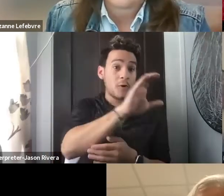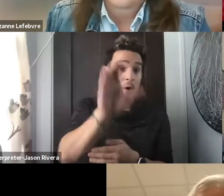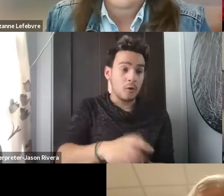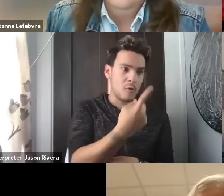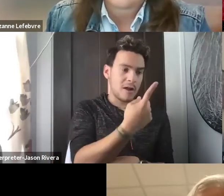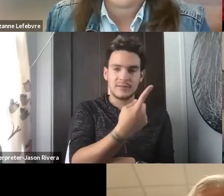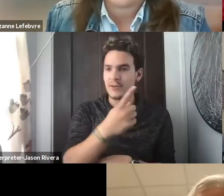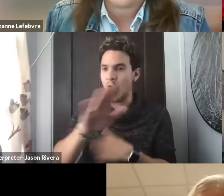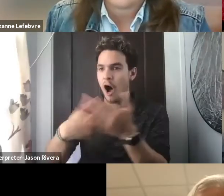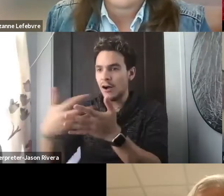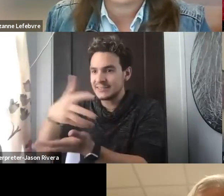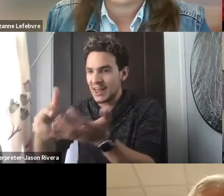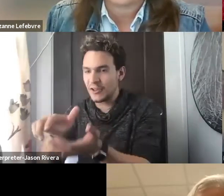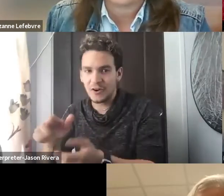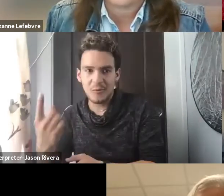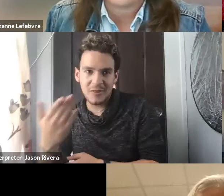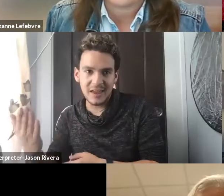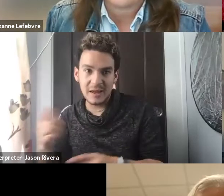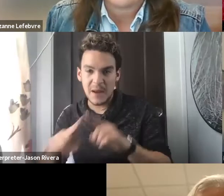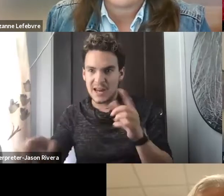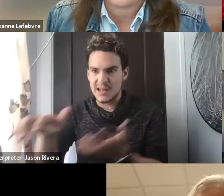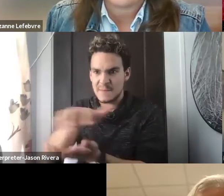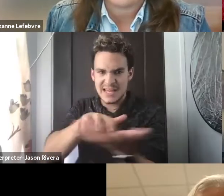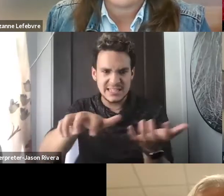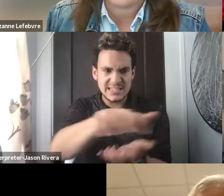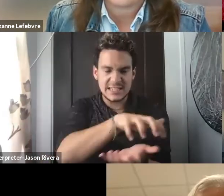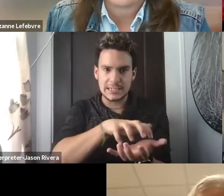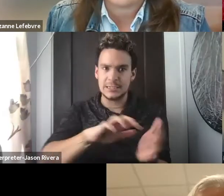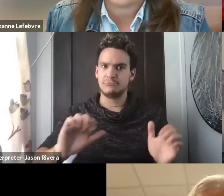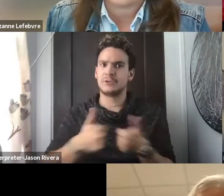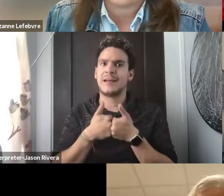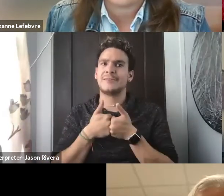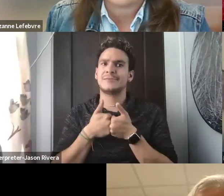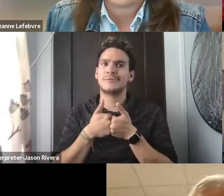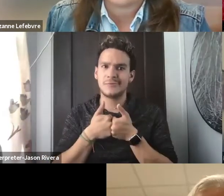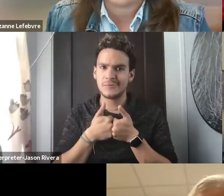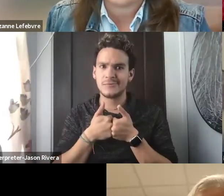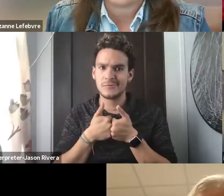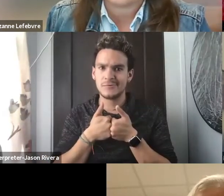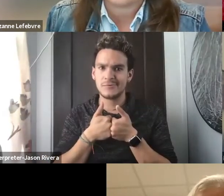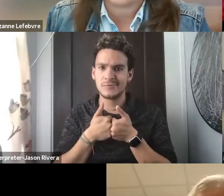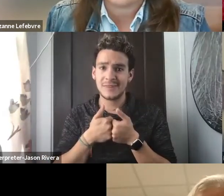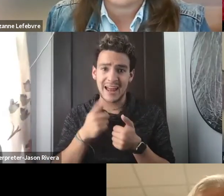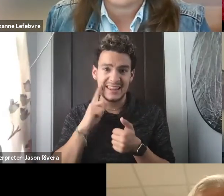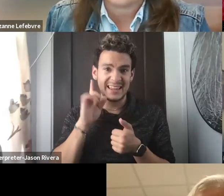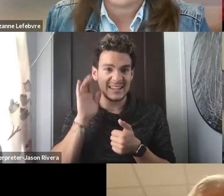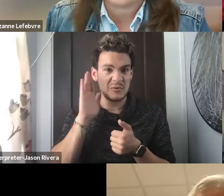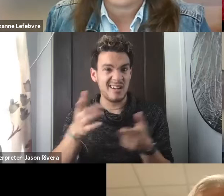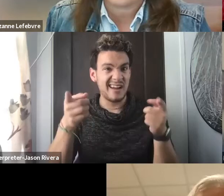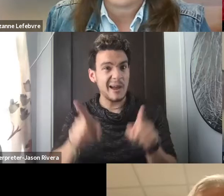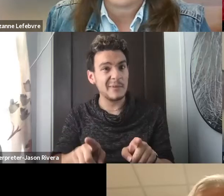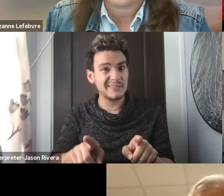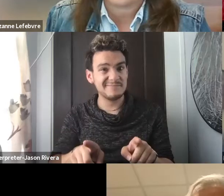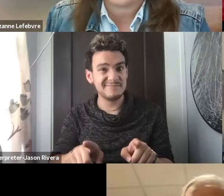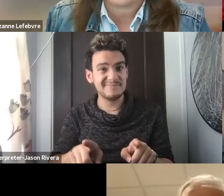together is another, but trying to mix that. It's really that challenging notion there, which is probably where we're going to land. But,